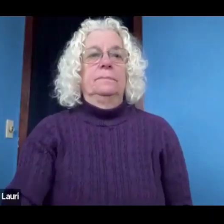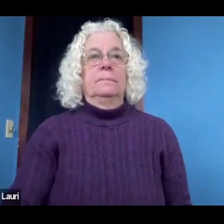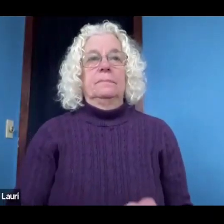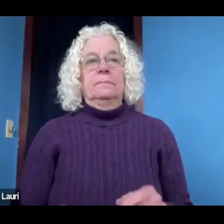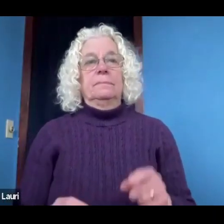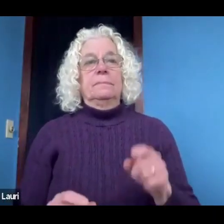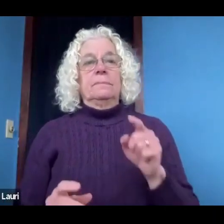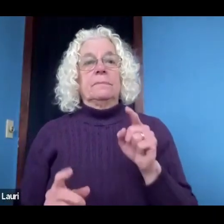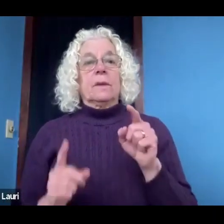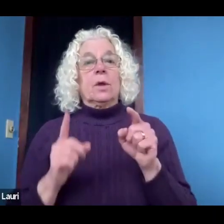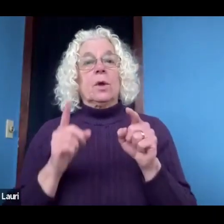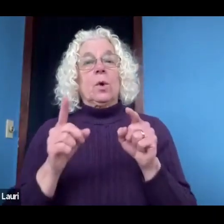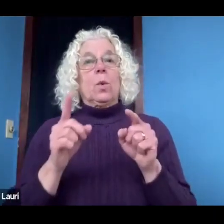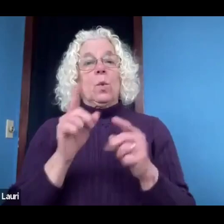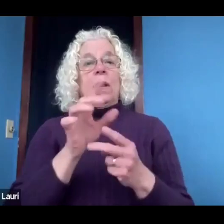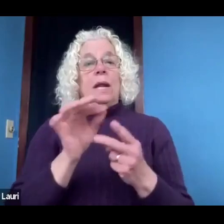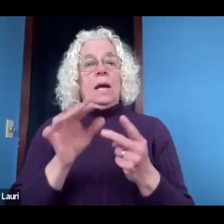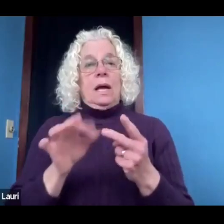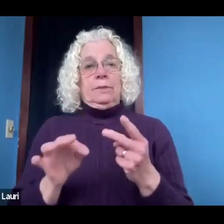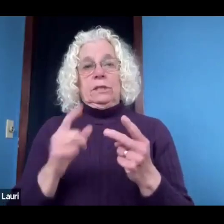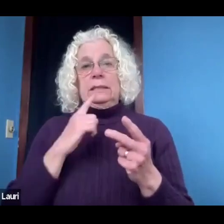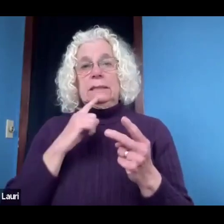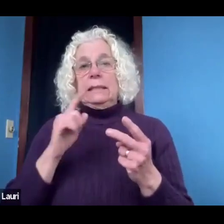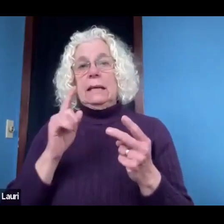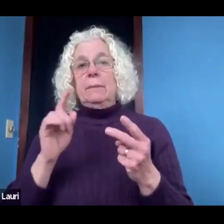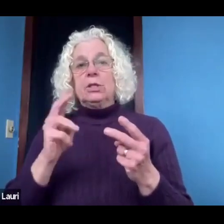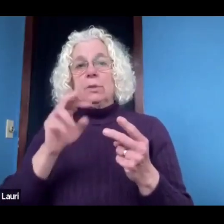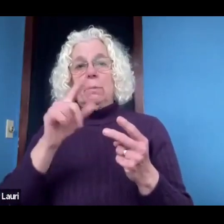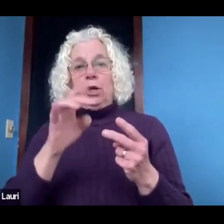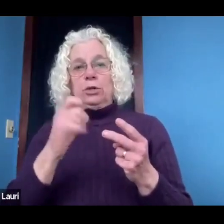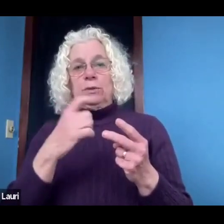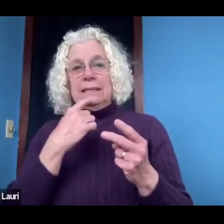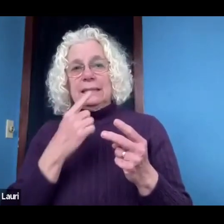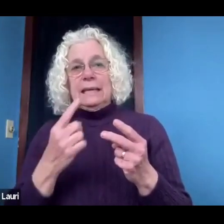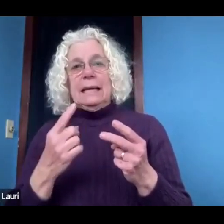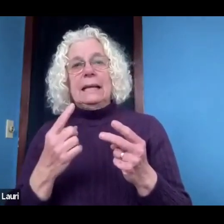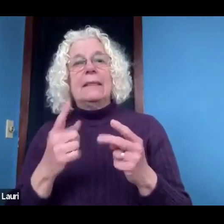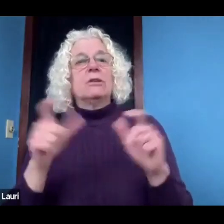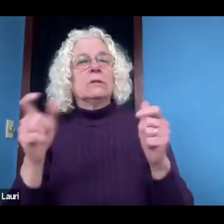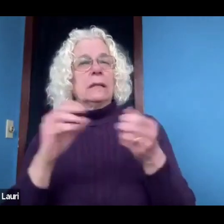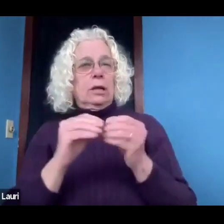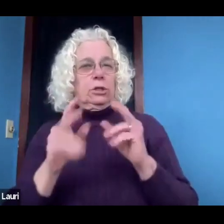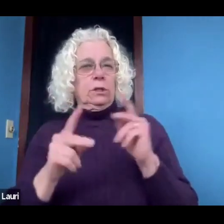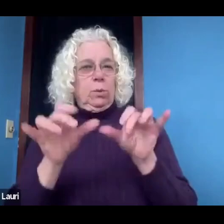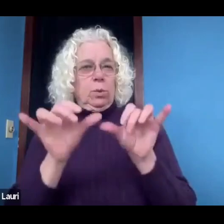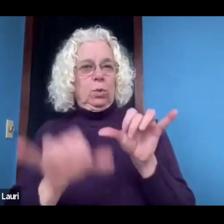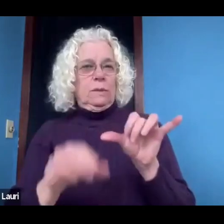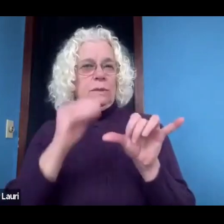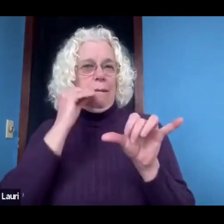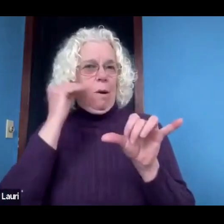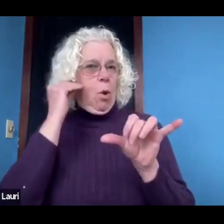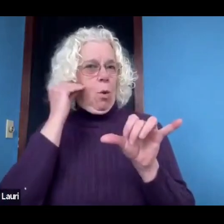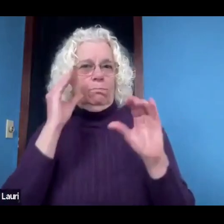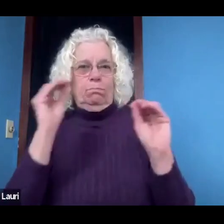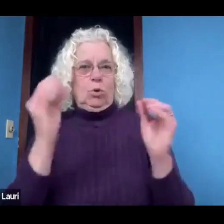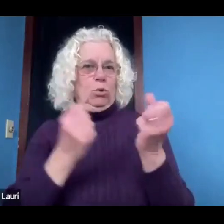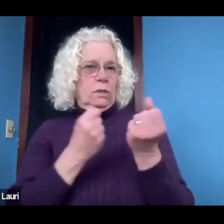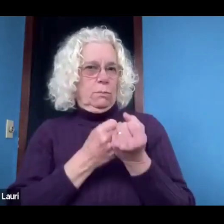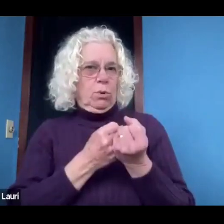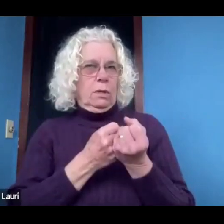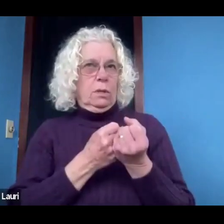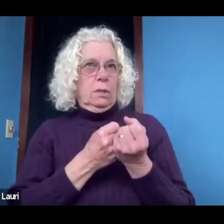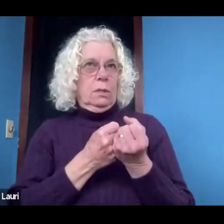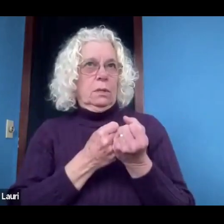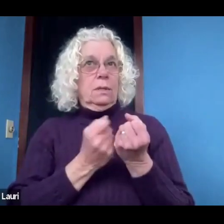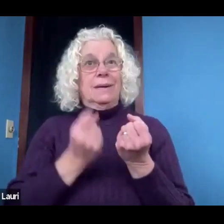So one option might be, like Marjorie said, there's that large group of people who are really living at home without support. And the majority of